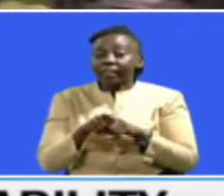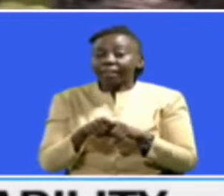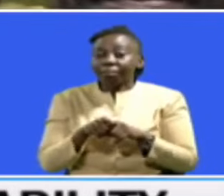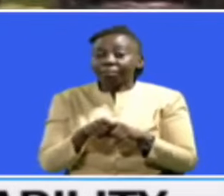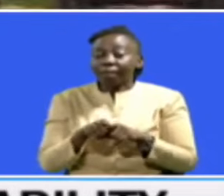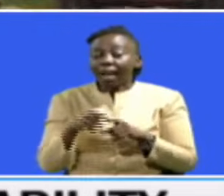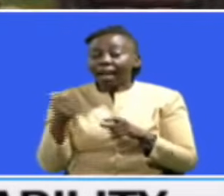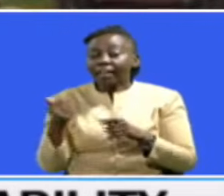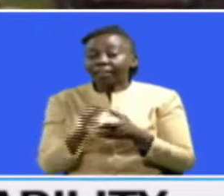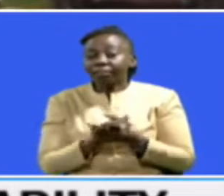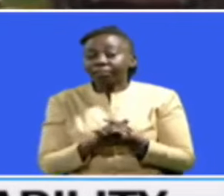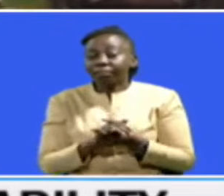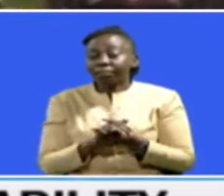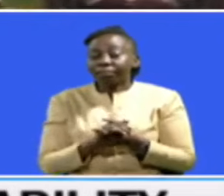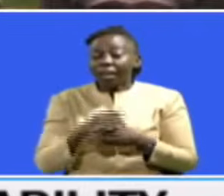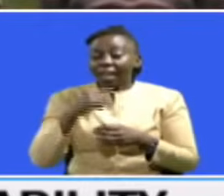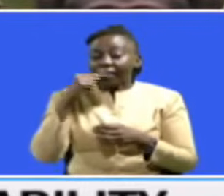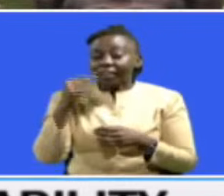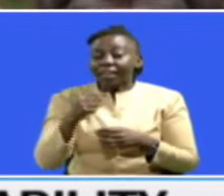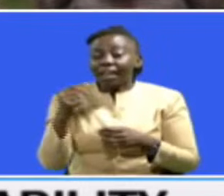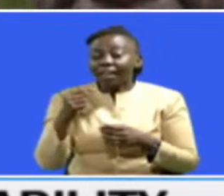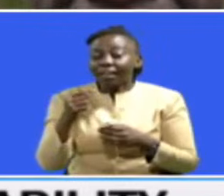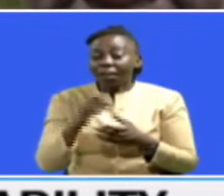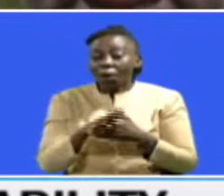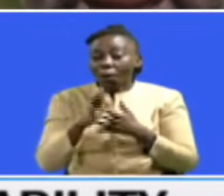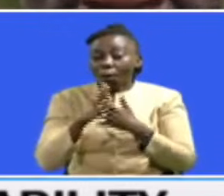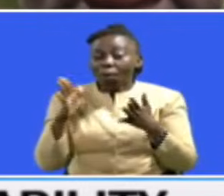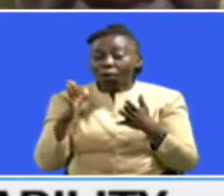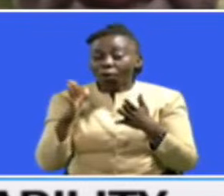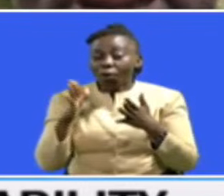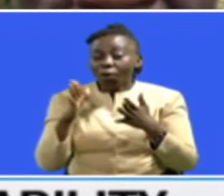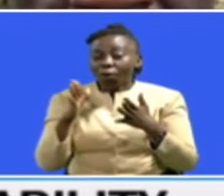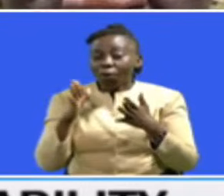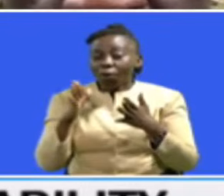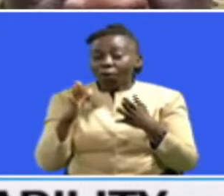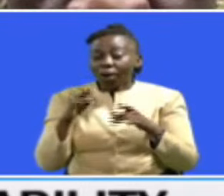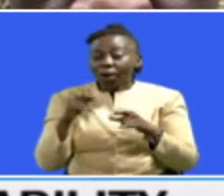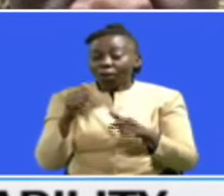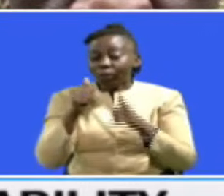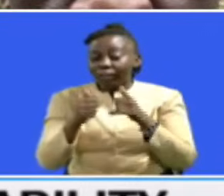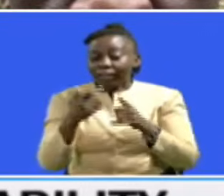challenges and address, we can export more produce, especially the flowers,